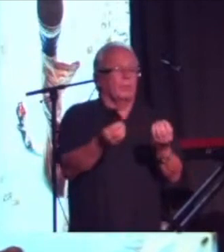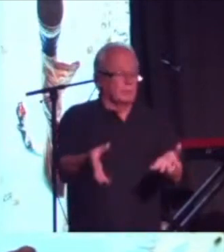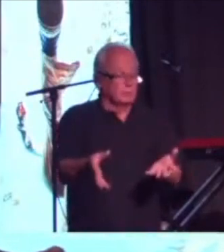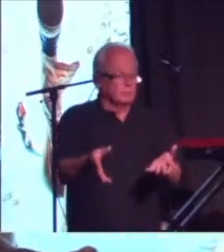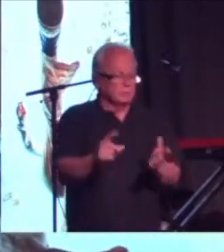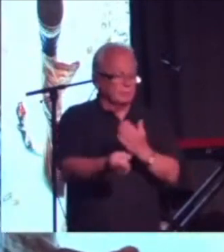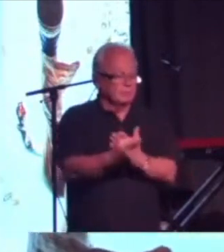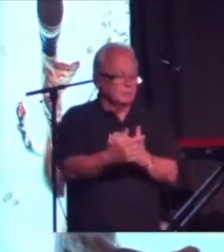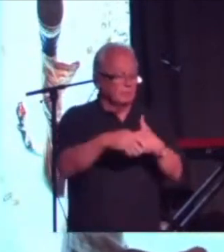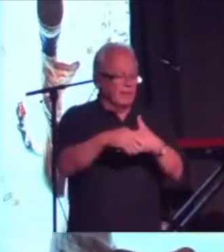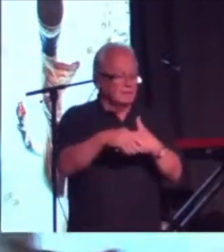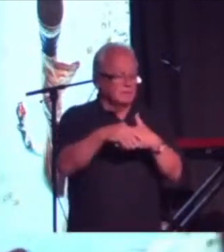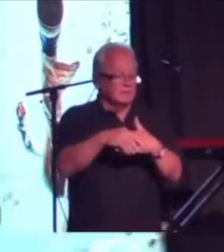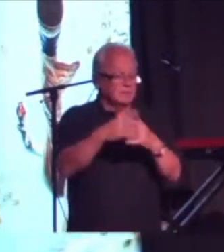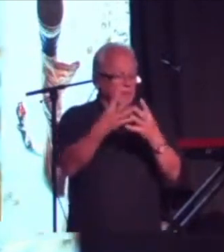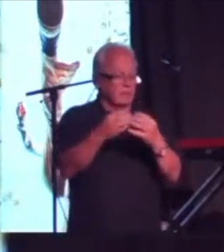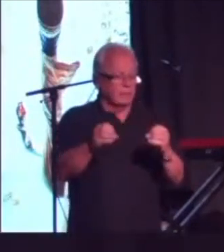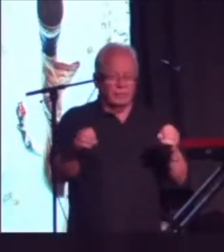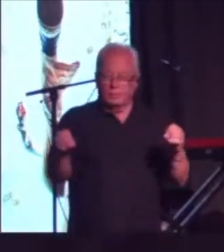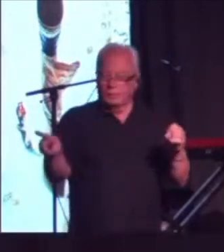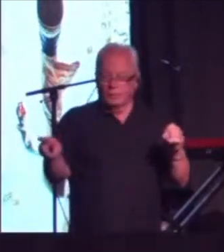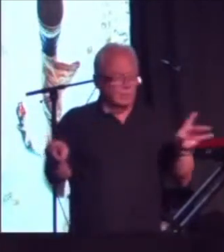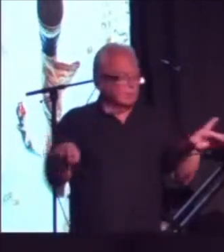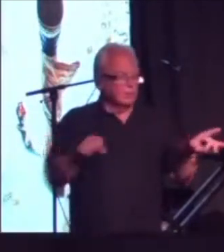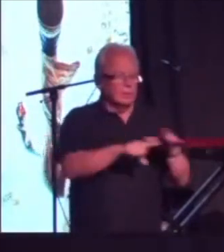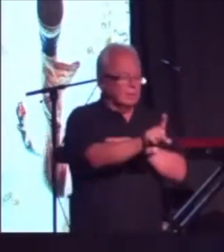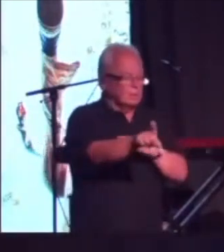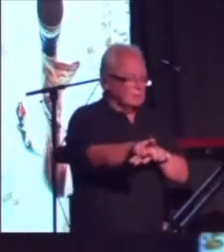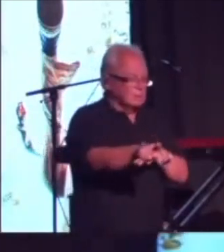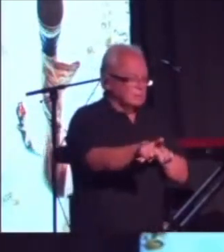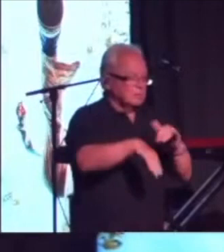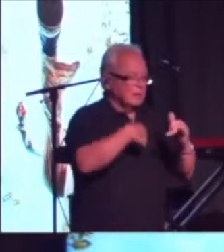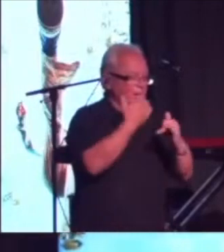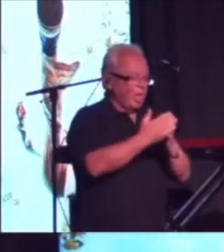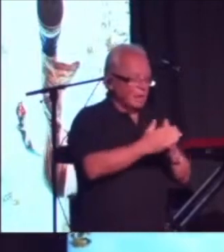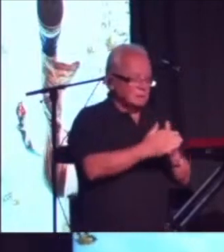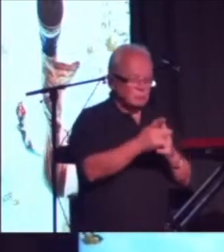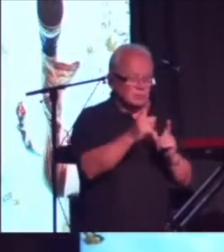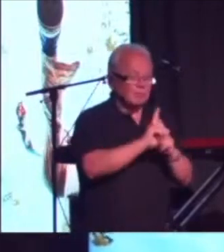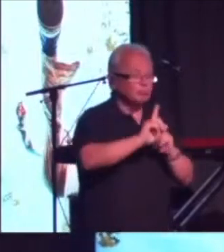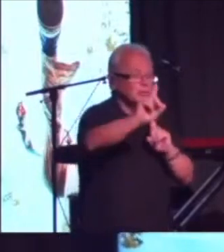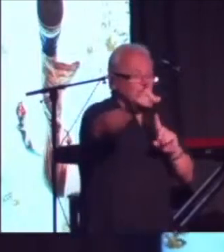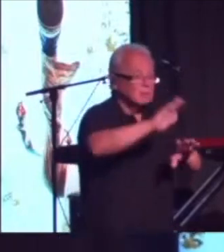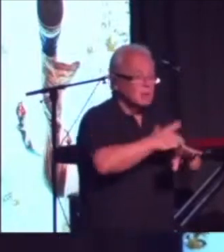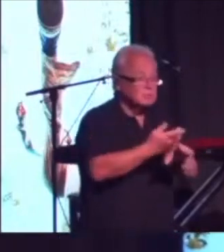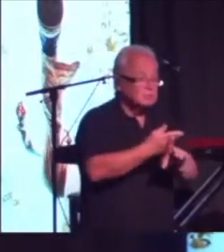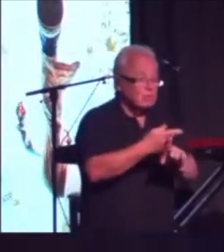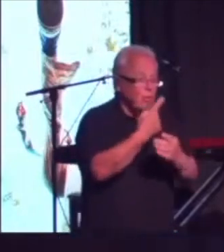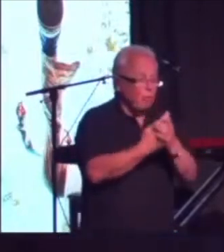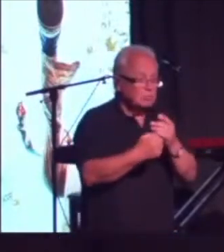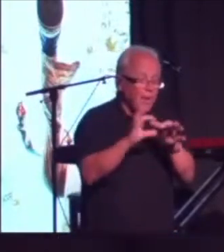out too. And in Luke 15, the prodigal's left with nothing for company but the pigs that he was feeding, scratching